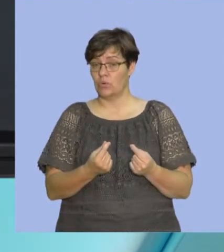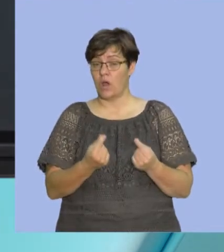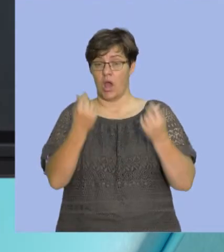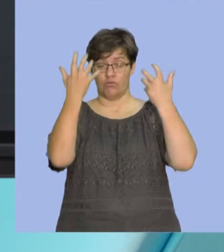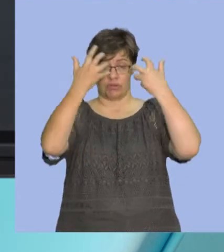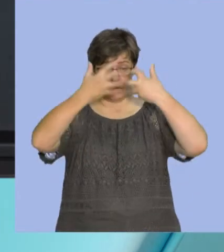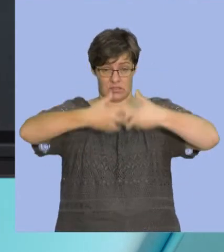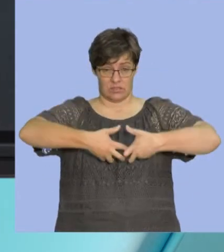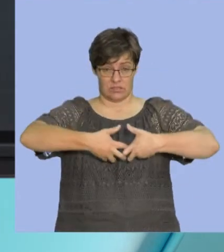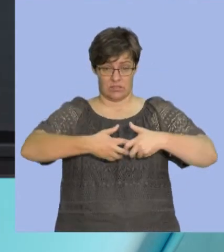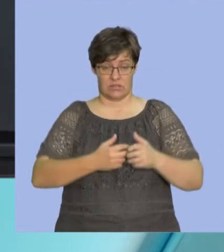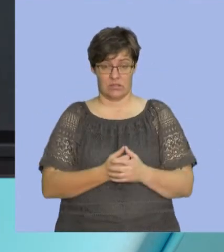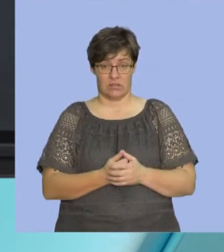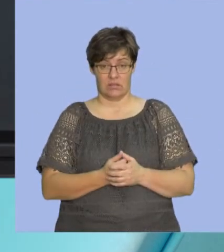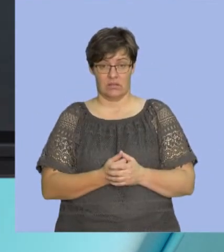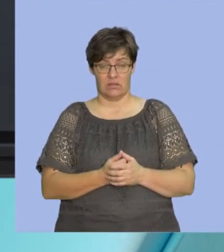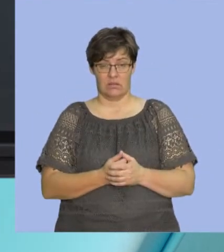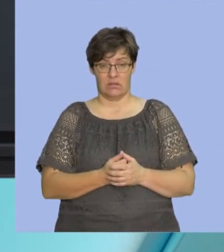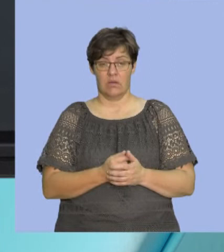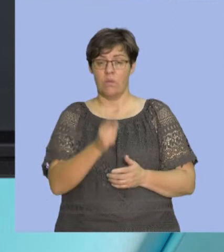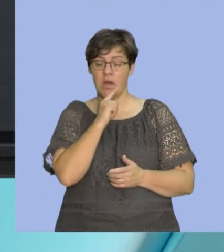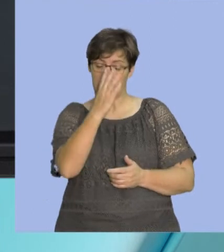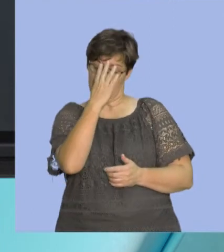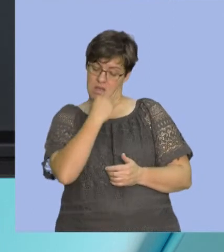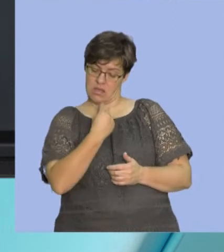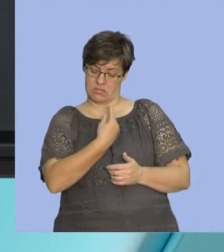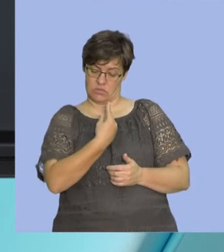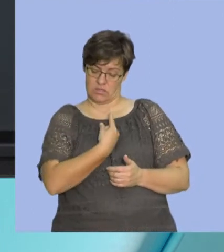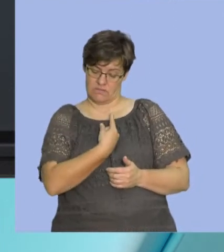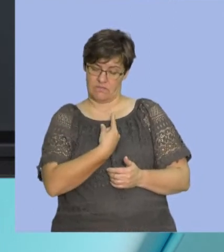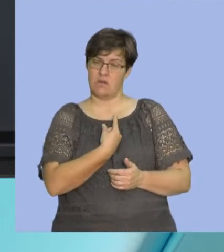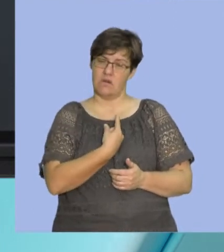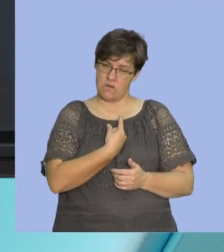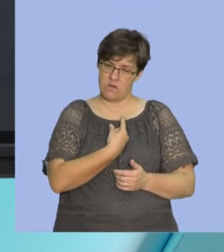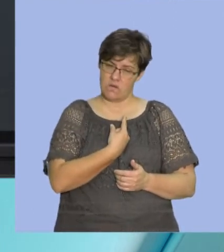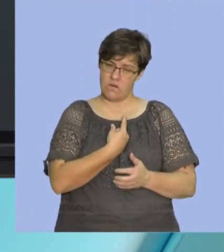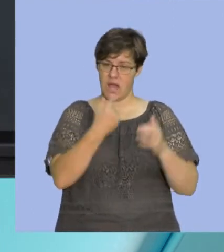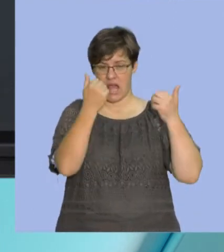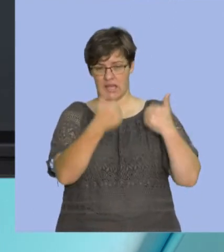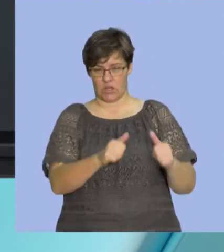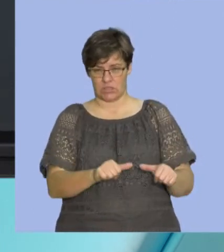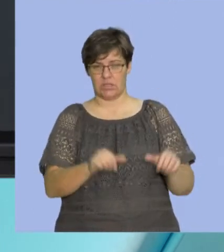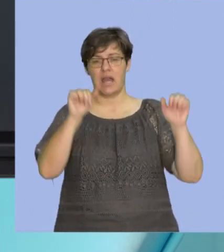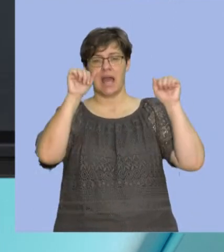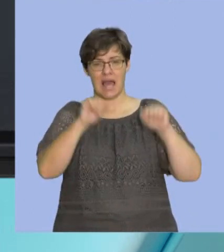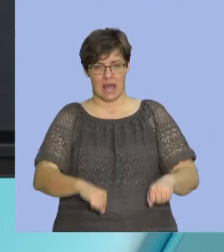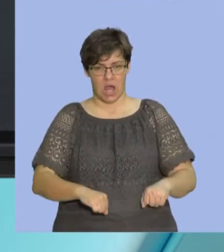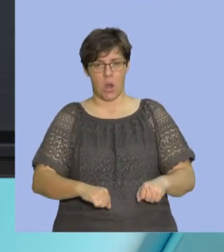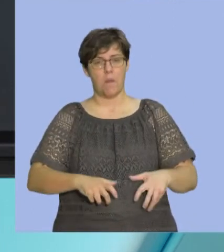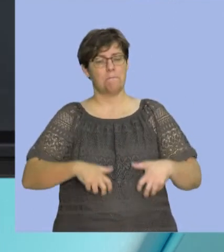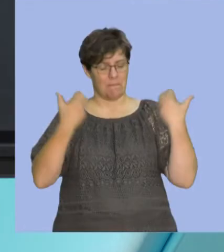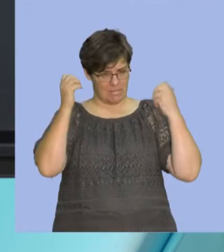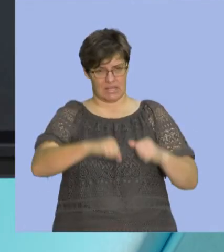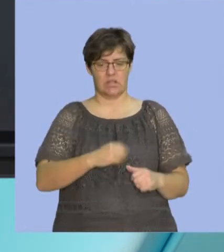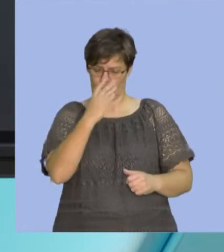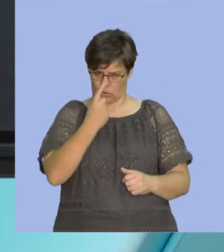reconciliation, you need to ask yourself the question. Yes, in accounting, we allow you to be mad. Talk